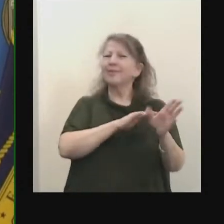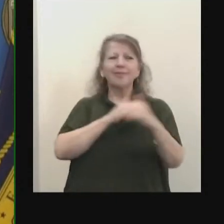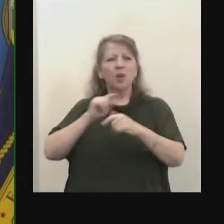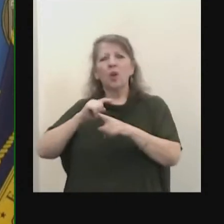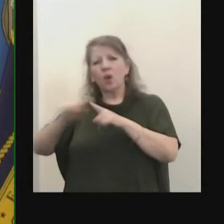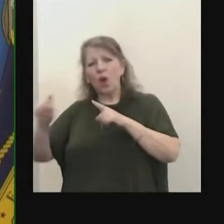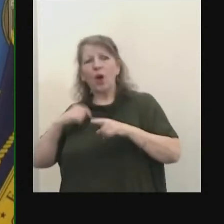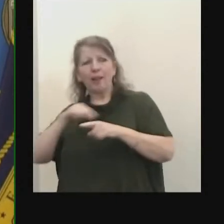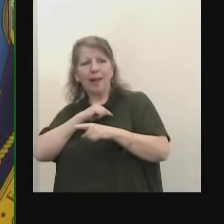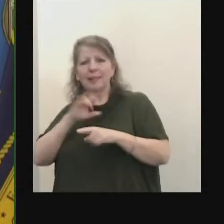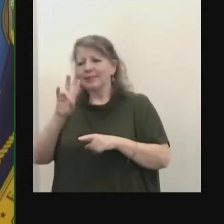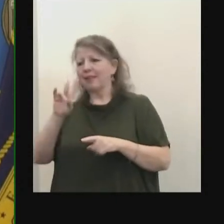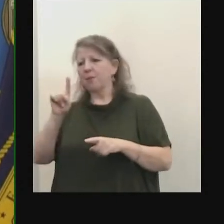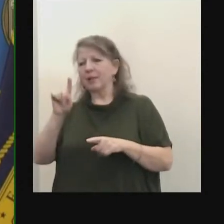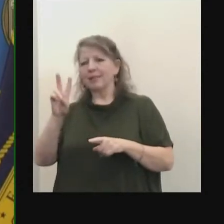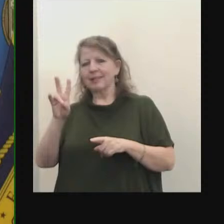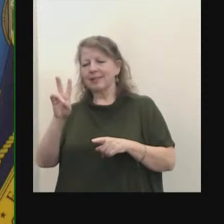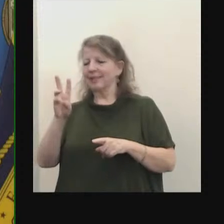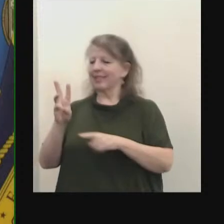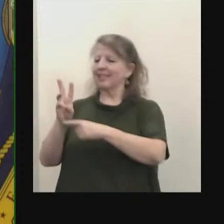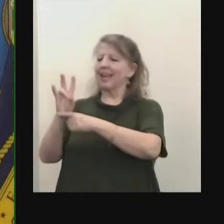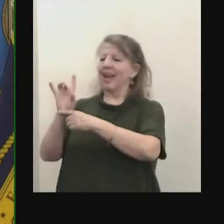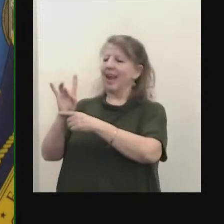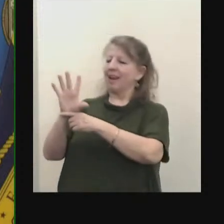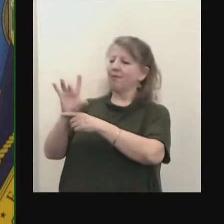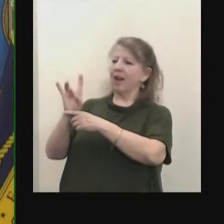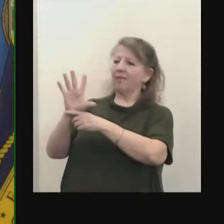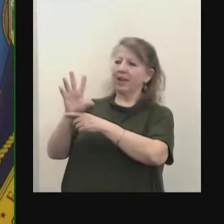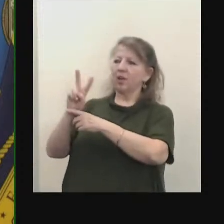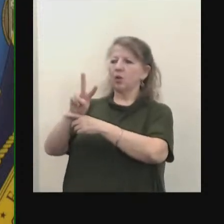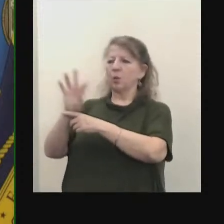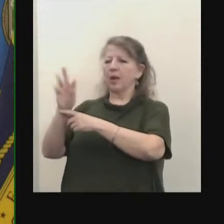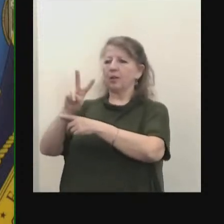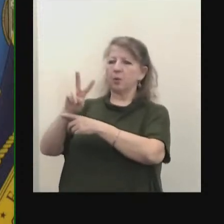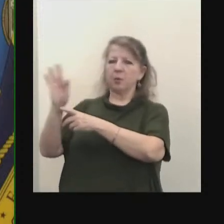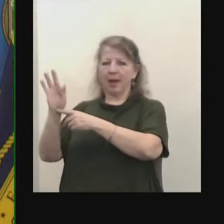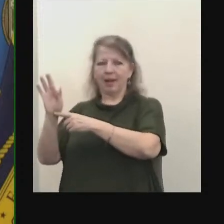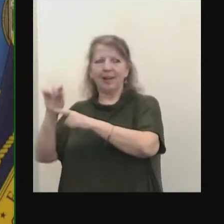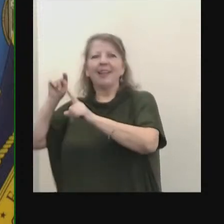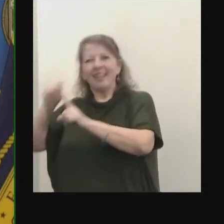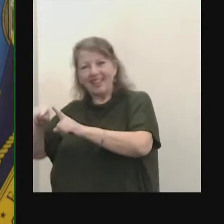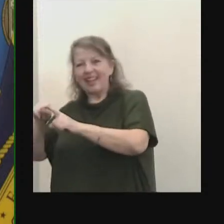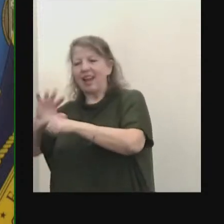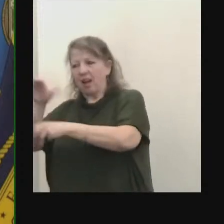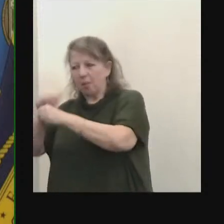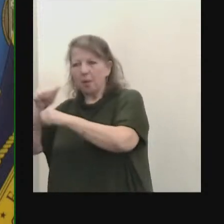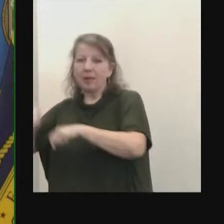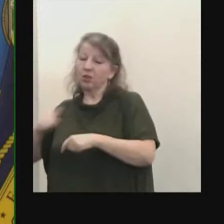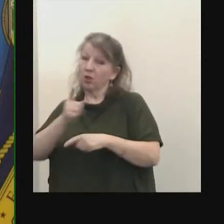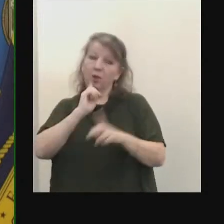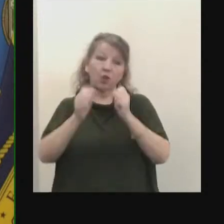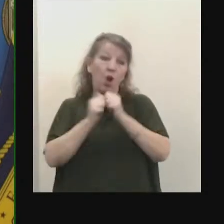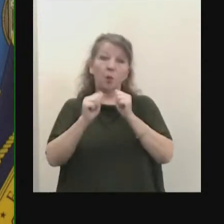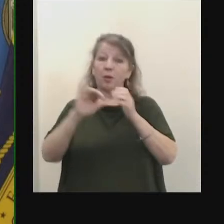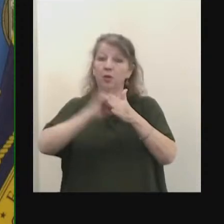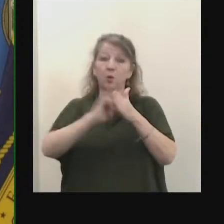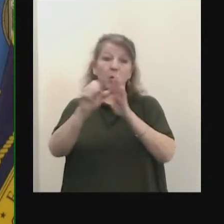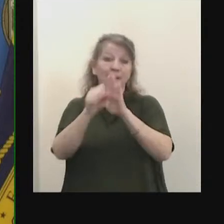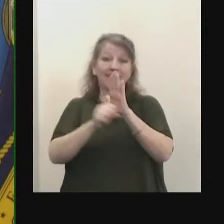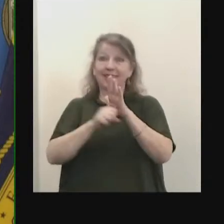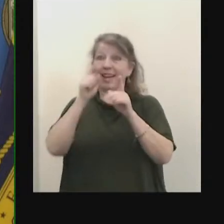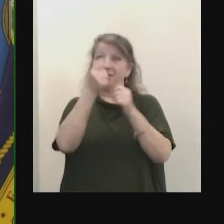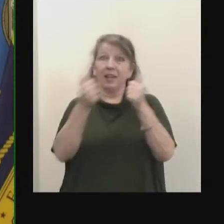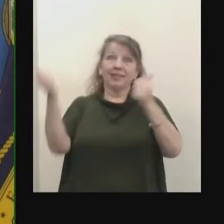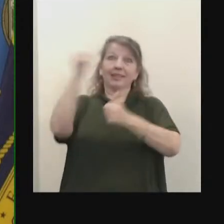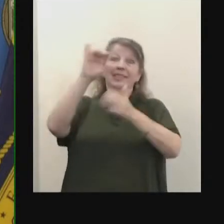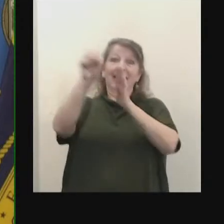716-858-2929. And I would just say that you have to probably talk to the state and figure out what may have happened at the state clinic. I can't answer